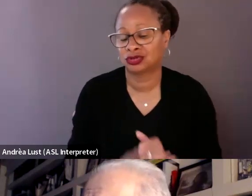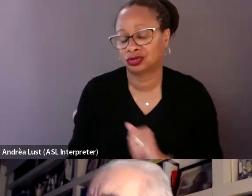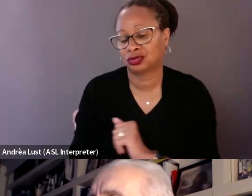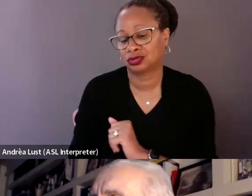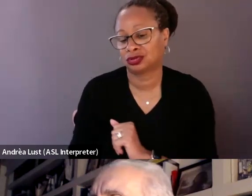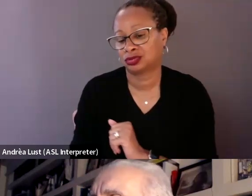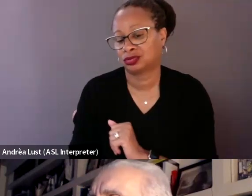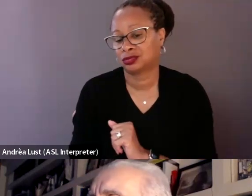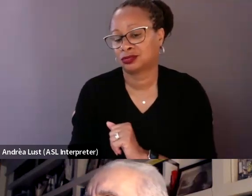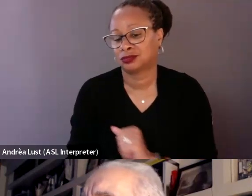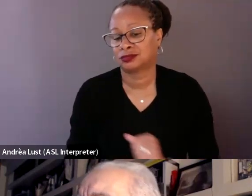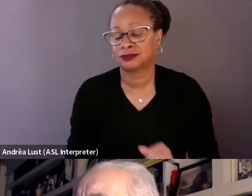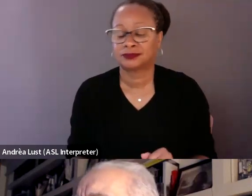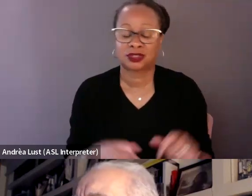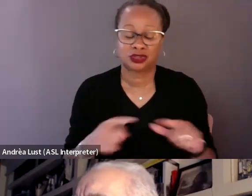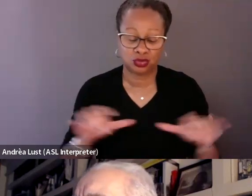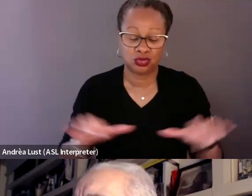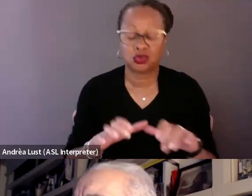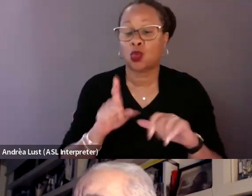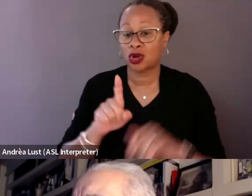an animated documentary 100%.